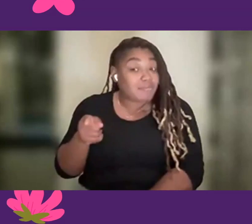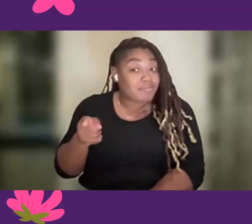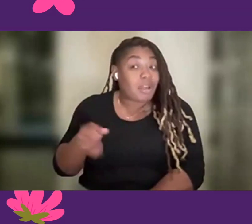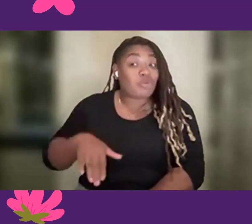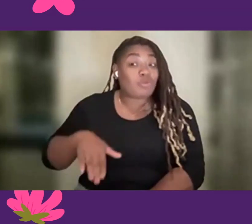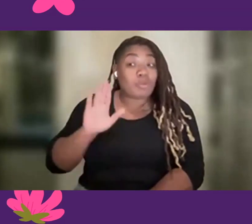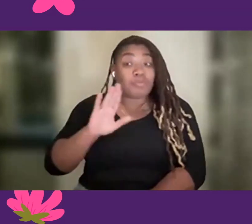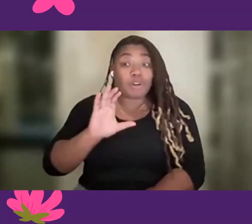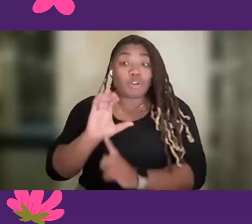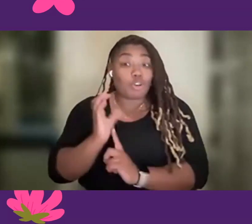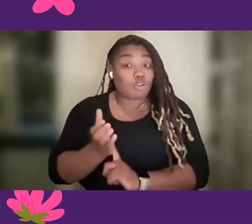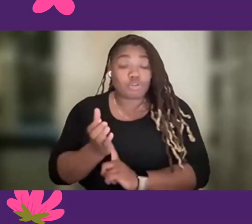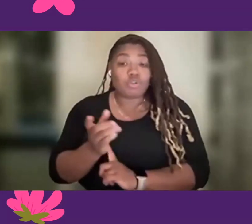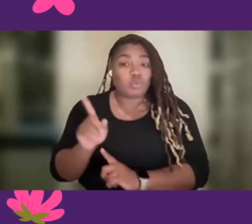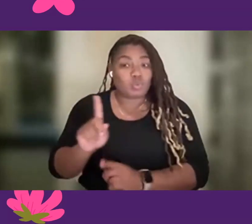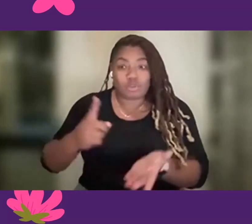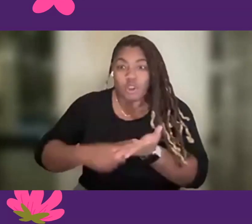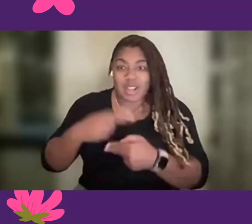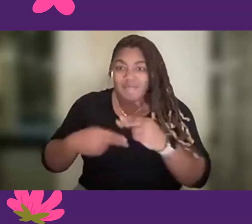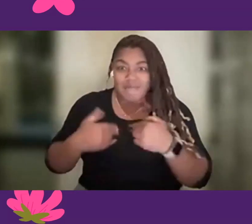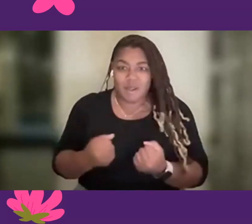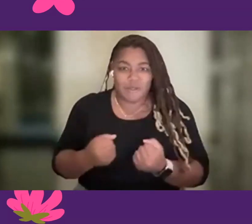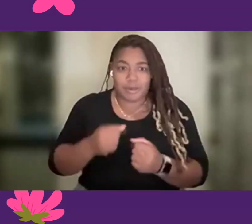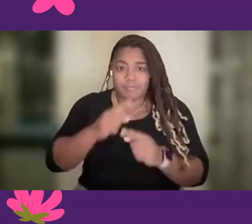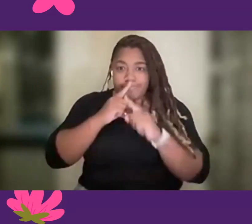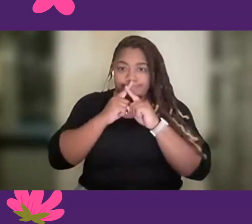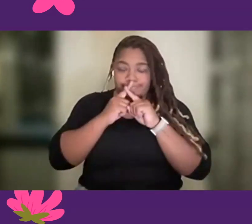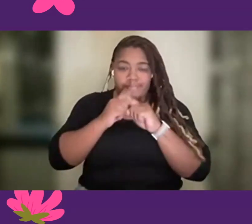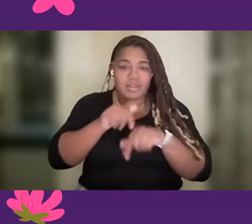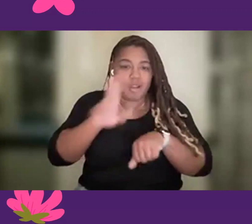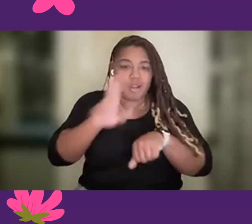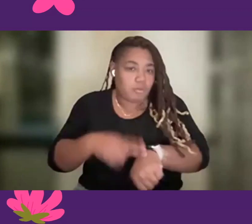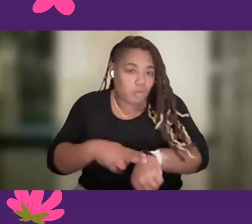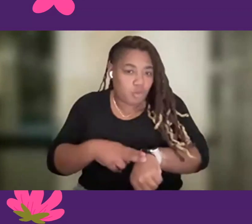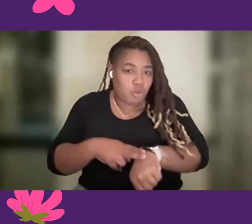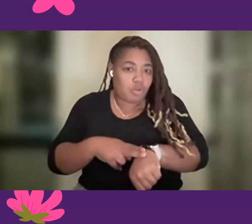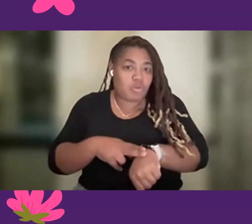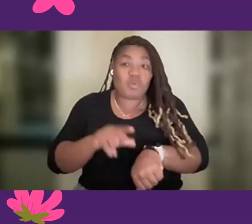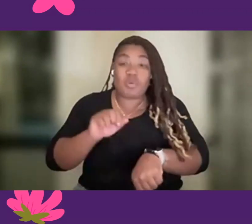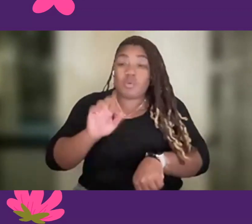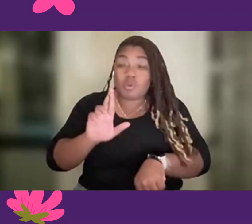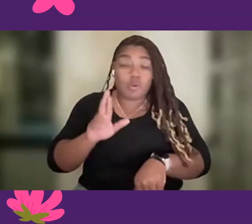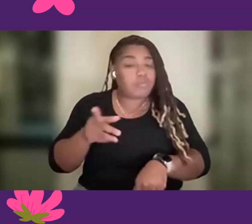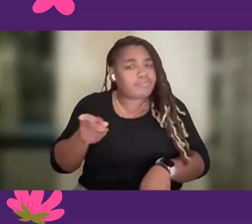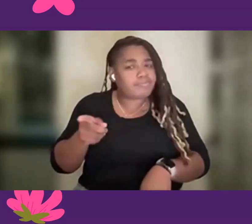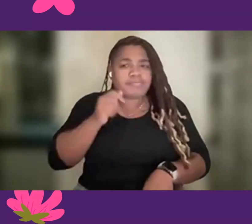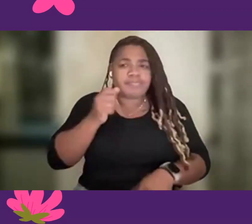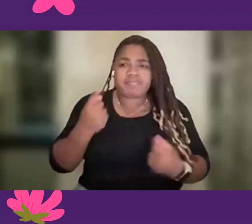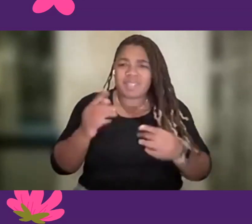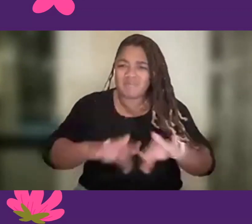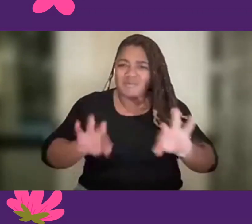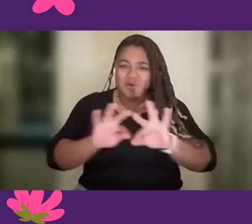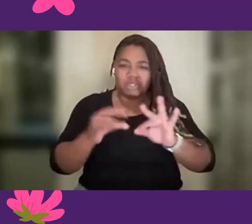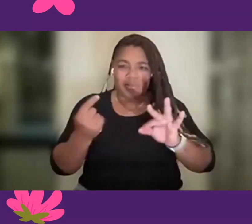where talking about your health was not normal or understanding the importance of what that could mean